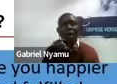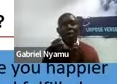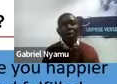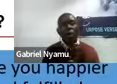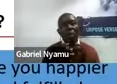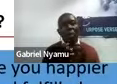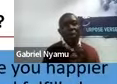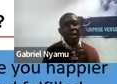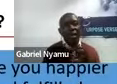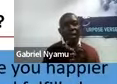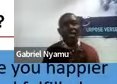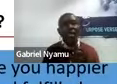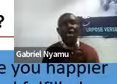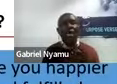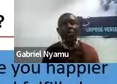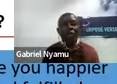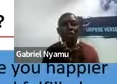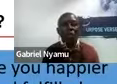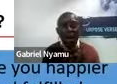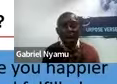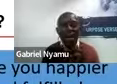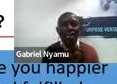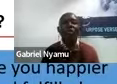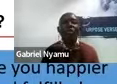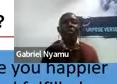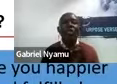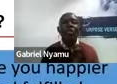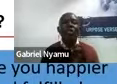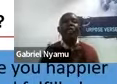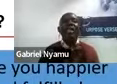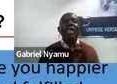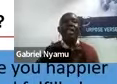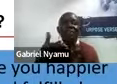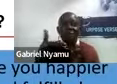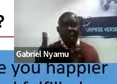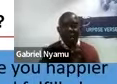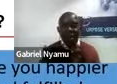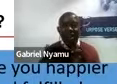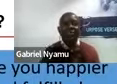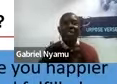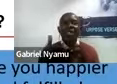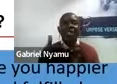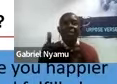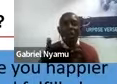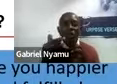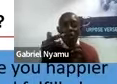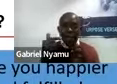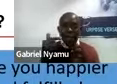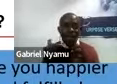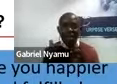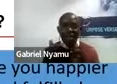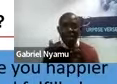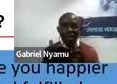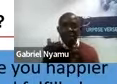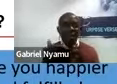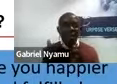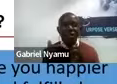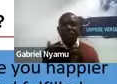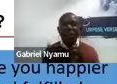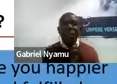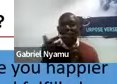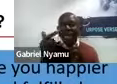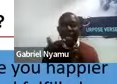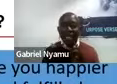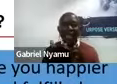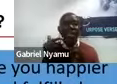purpose. So people who are purpose-led, they consider an opportunity to work as an opportunity to deliver, to dispense, not to get back.